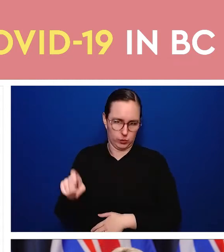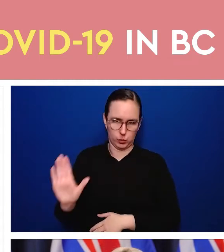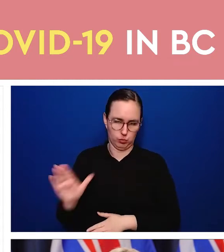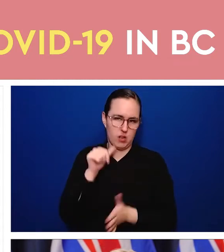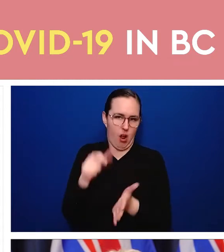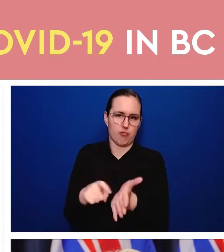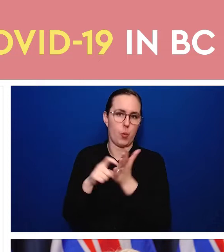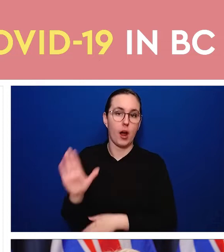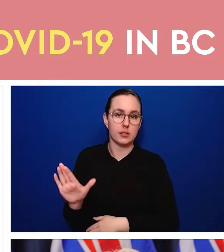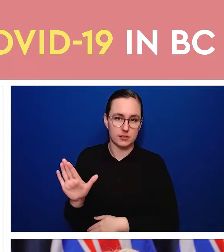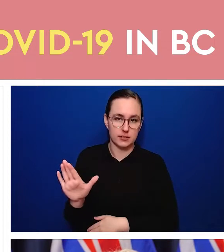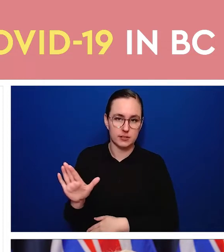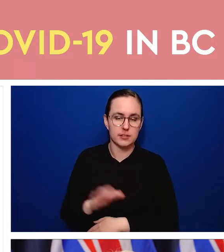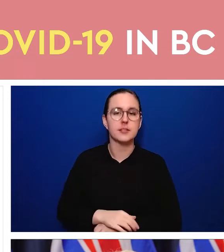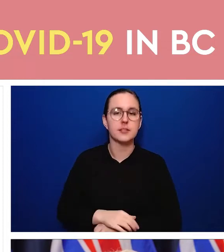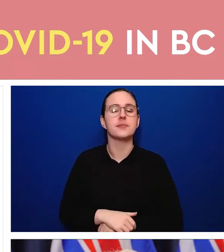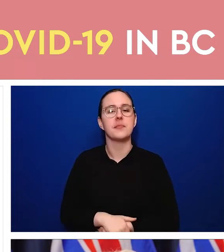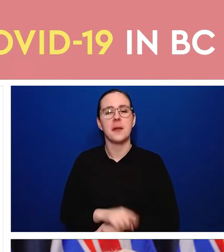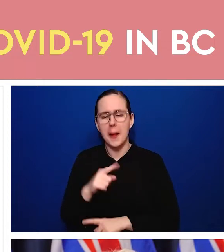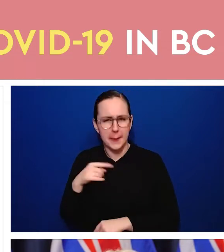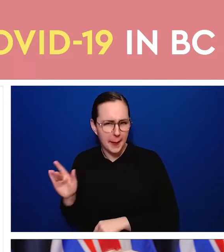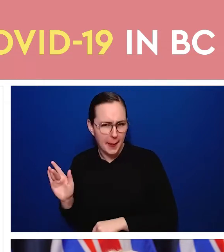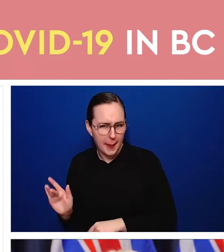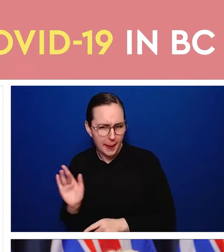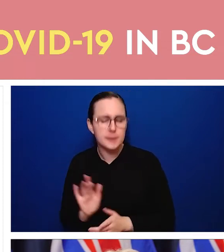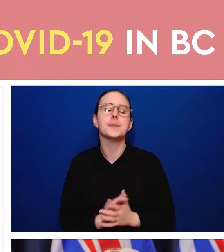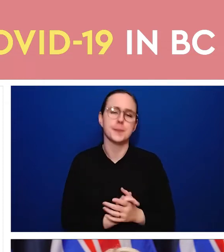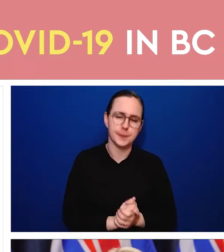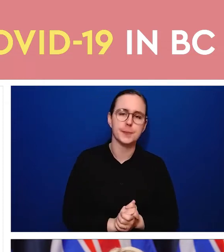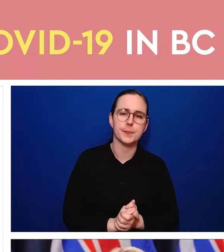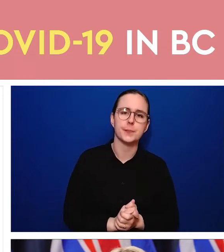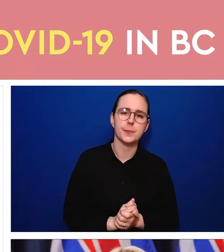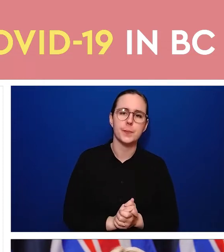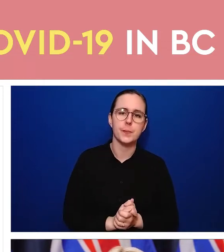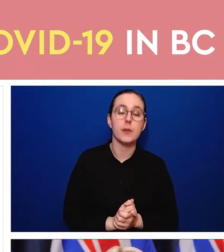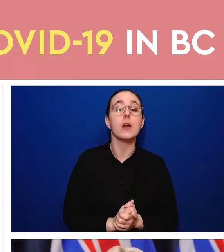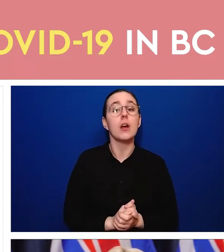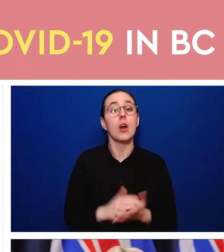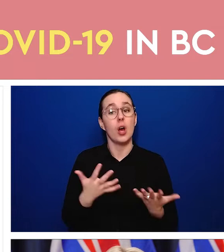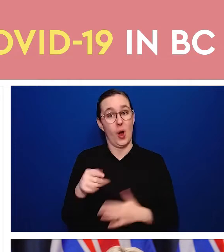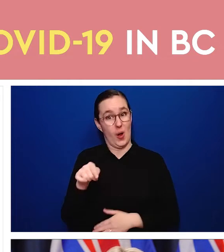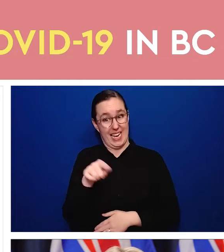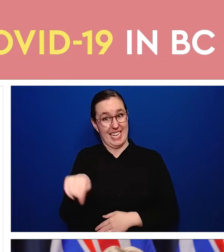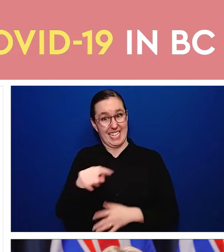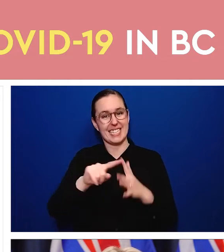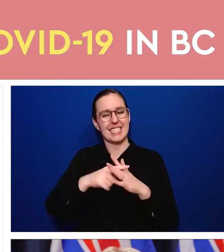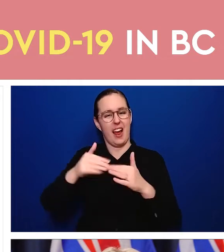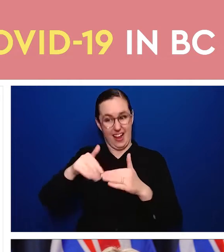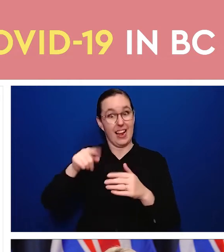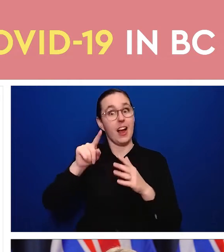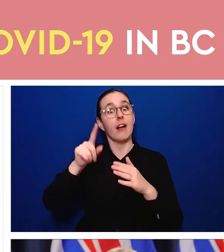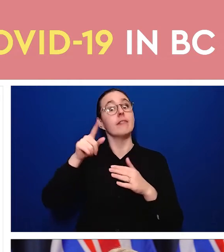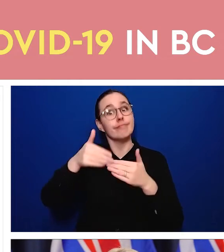Sorry. So those are going to be effective on April 8th. As we said, we're going to take a balanced